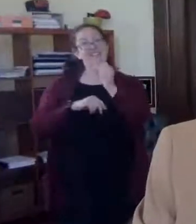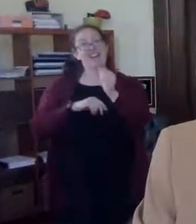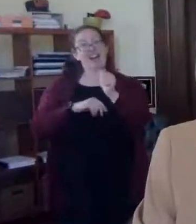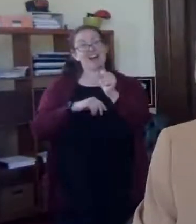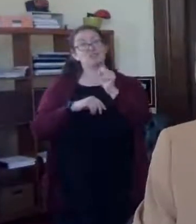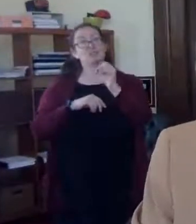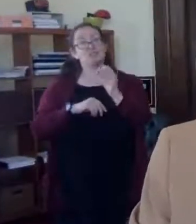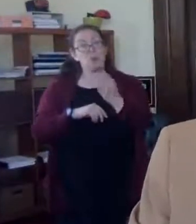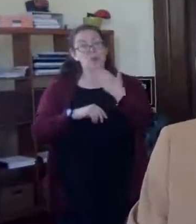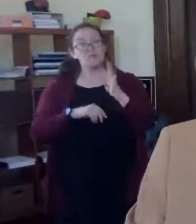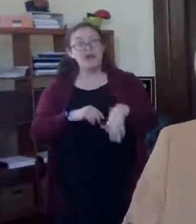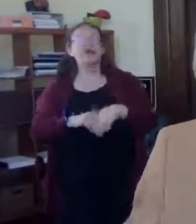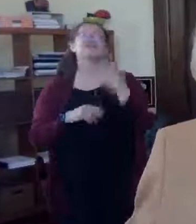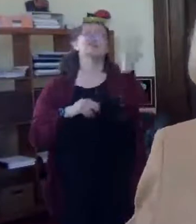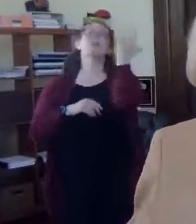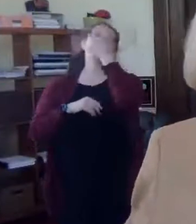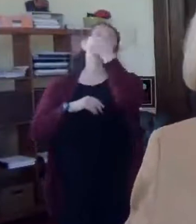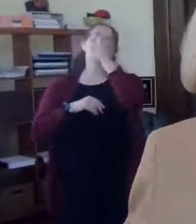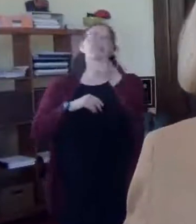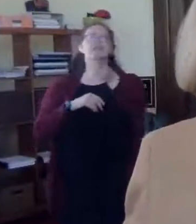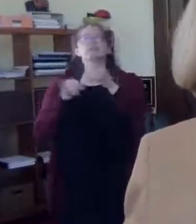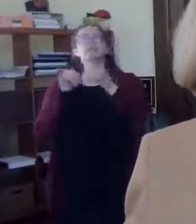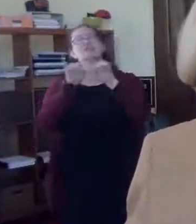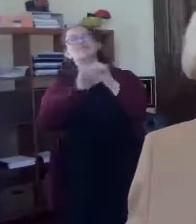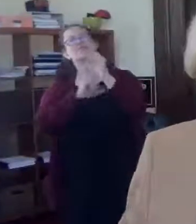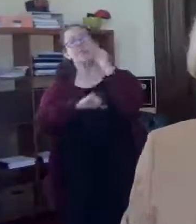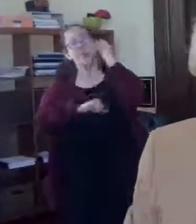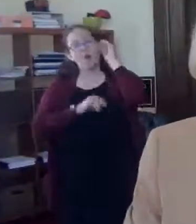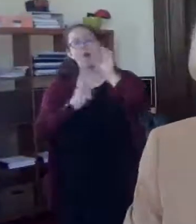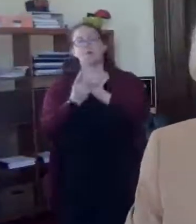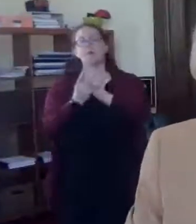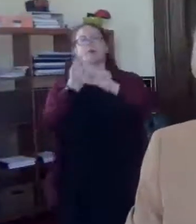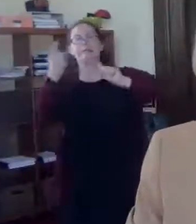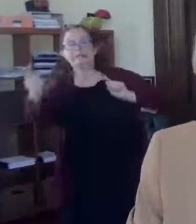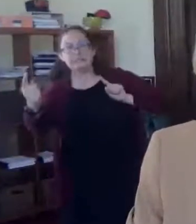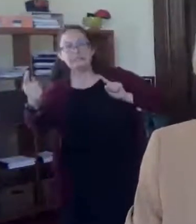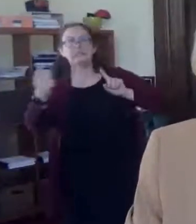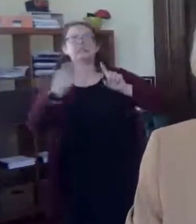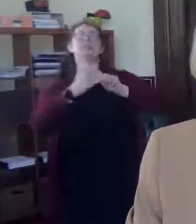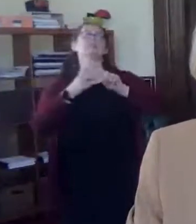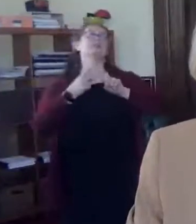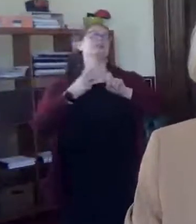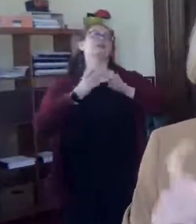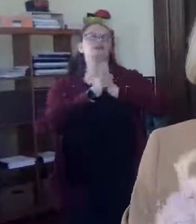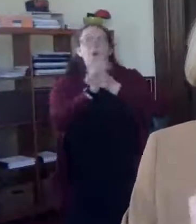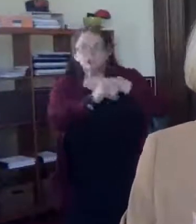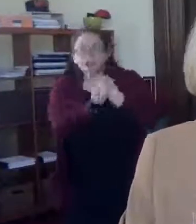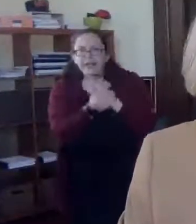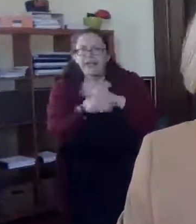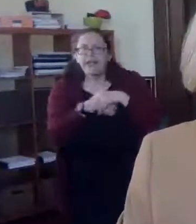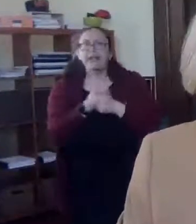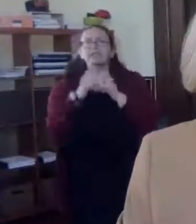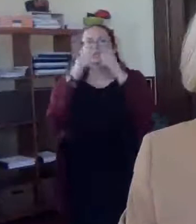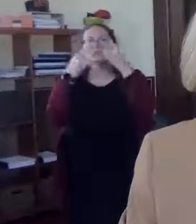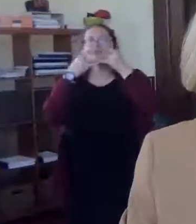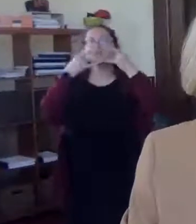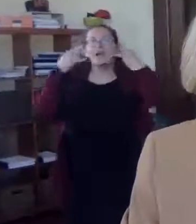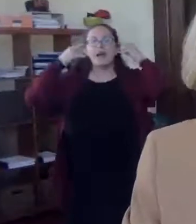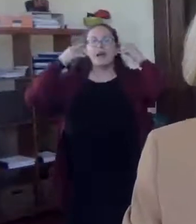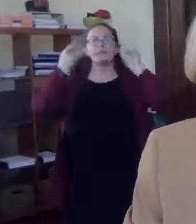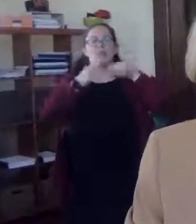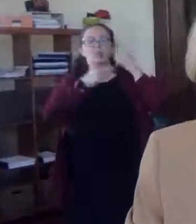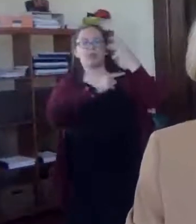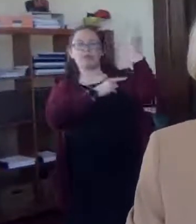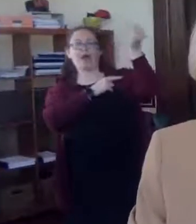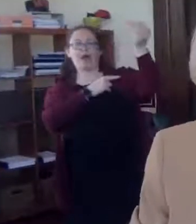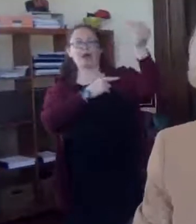you have been staying home. You have been socially distancing. You've been washing your hands. You're wearing masks when you go out in